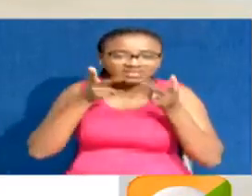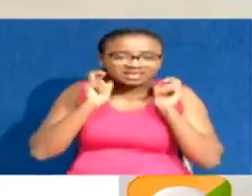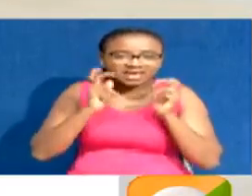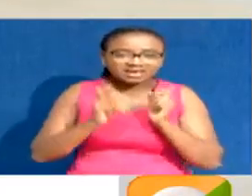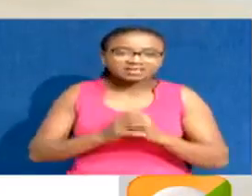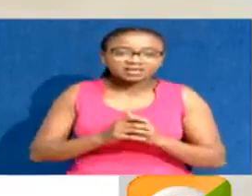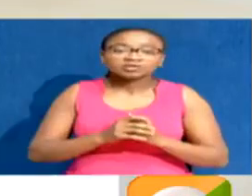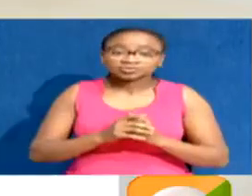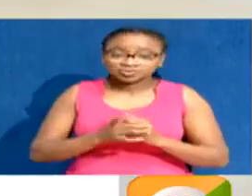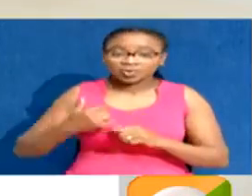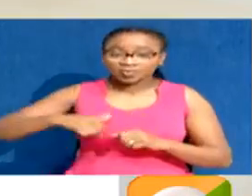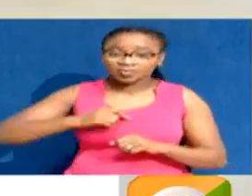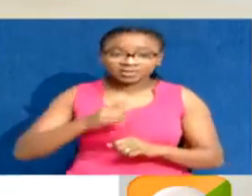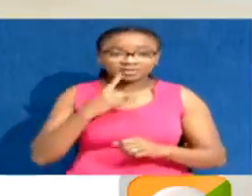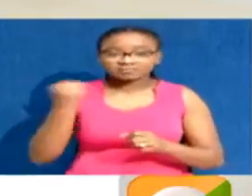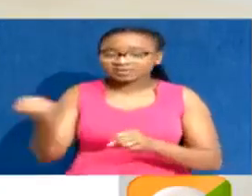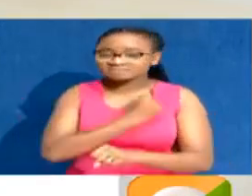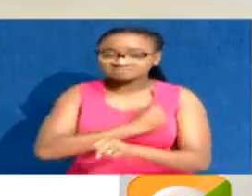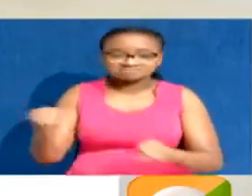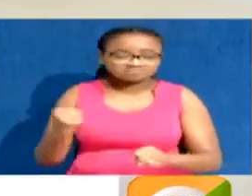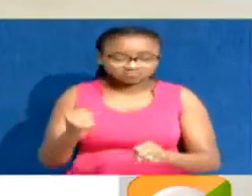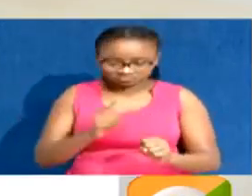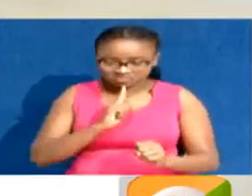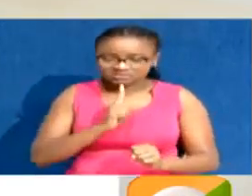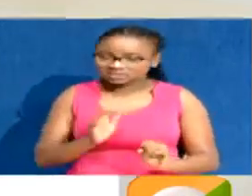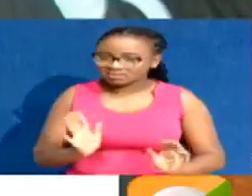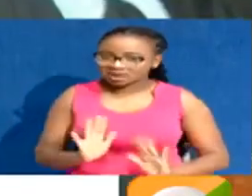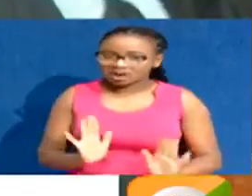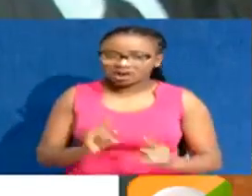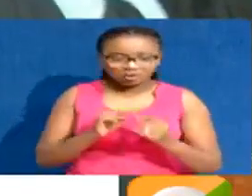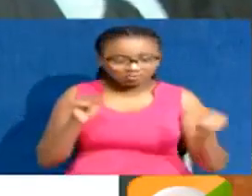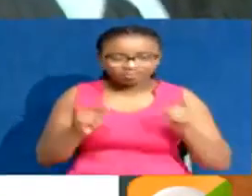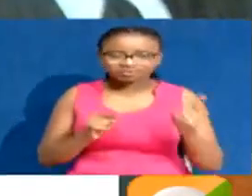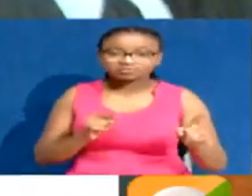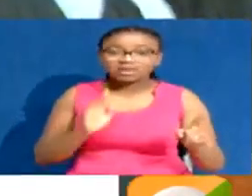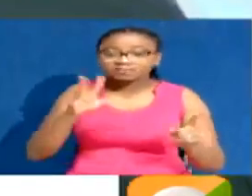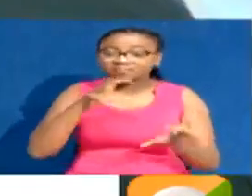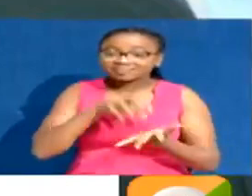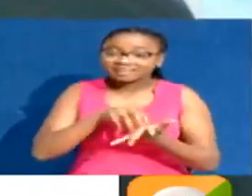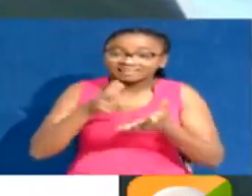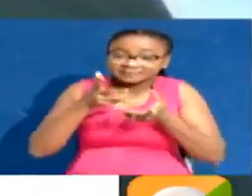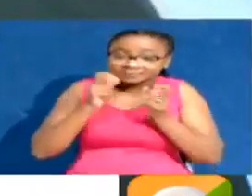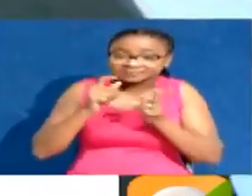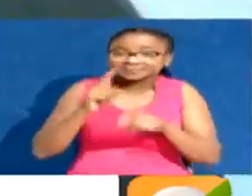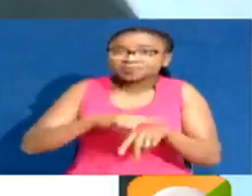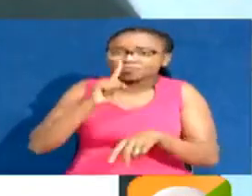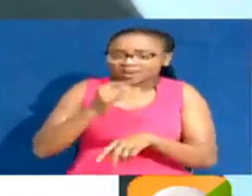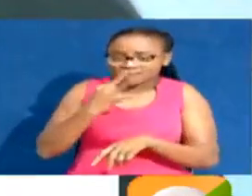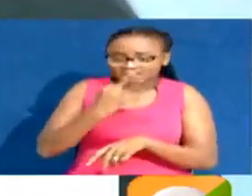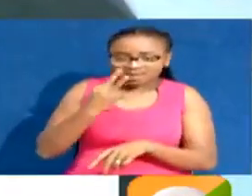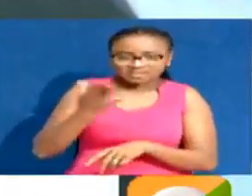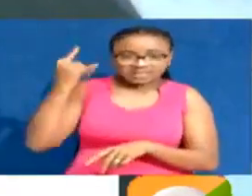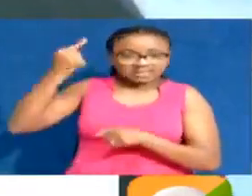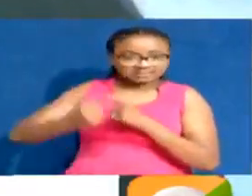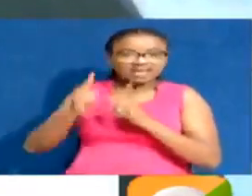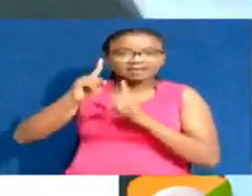authority and argue very passionately against it. The hearing was initially set to start in March last year, but